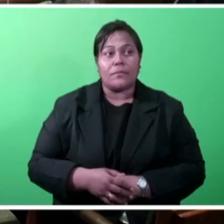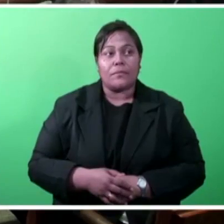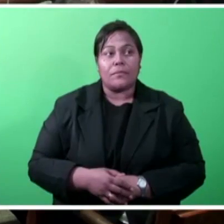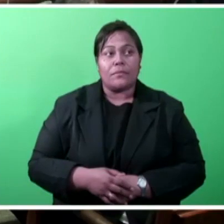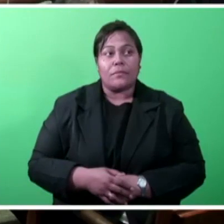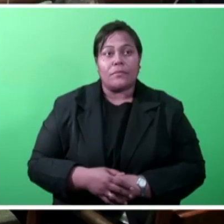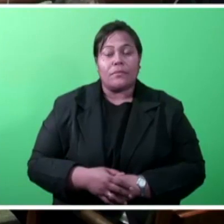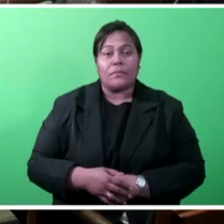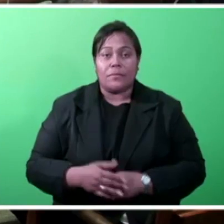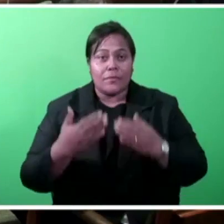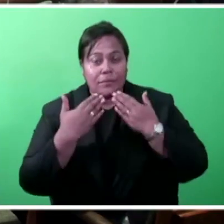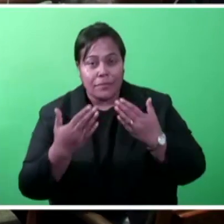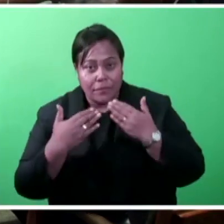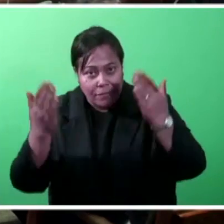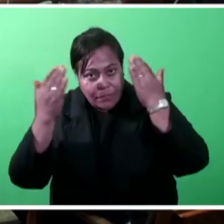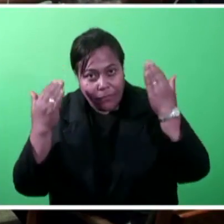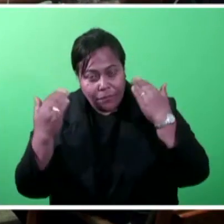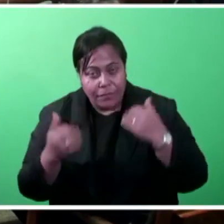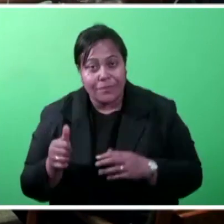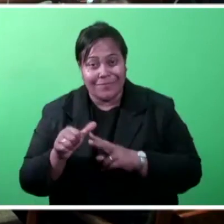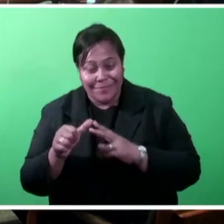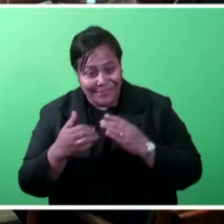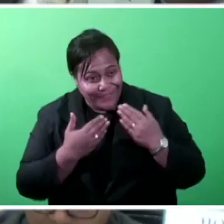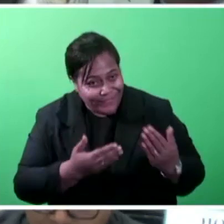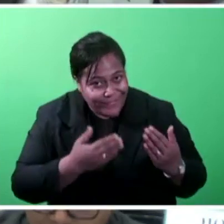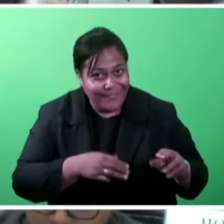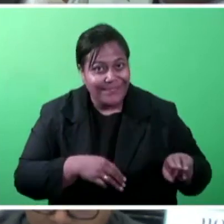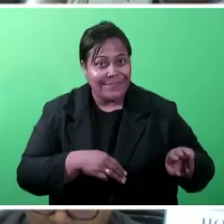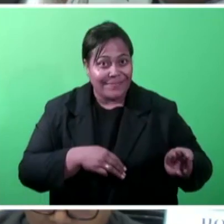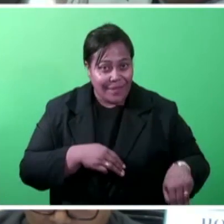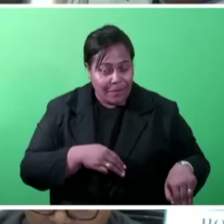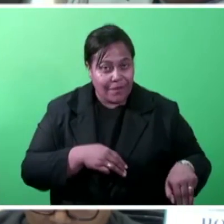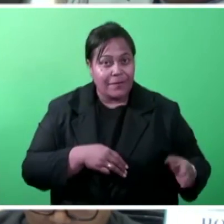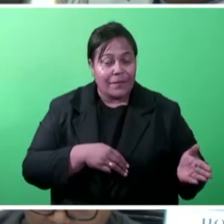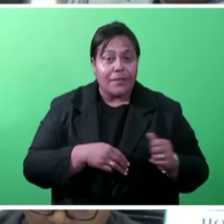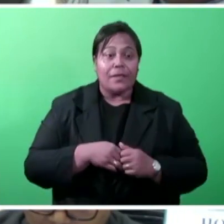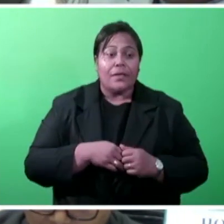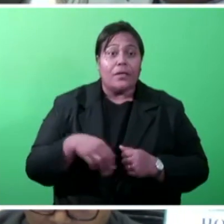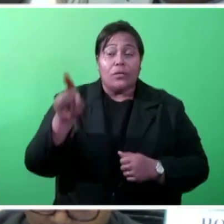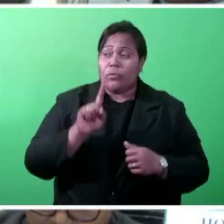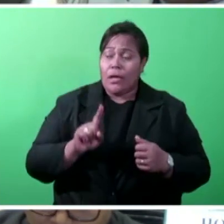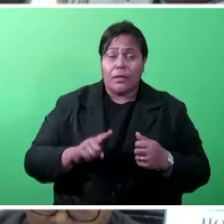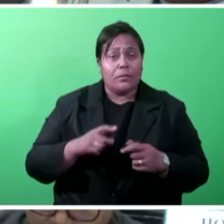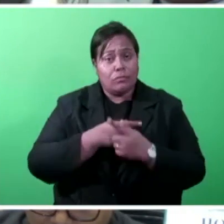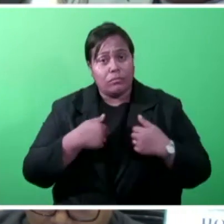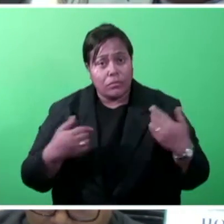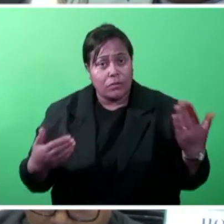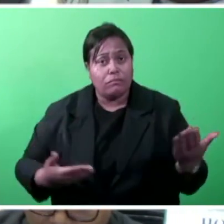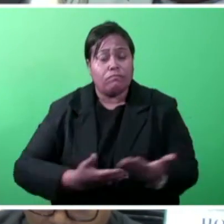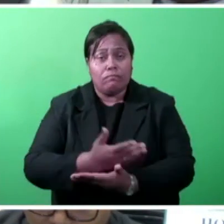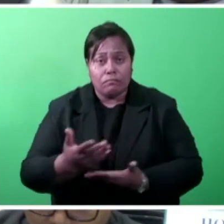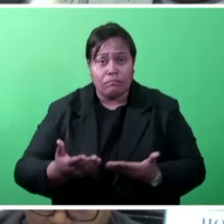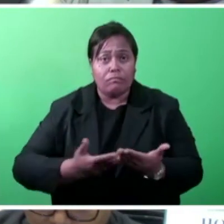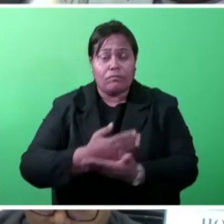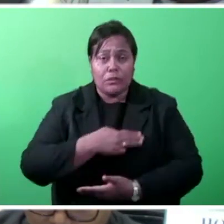Thank you, Mr. Speaker, sir, and I also thank the honourable member. Mr. Speaker, sir, whole of today we have discussed about